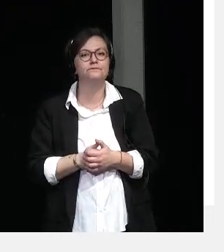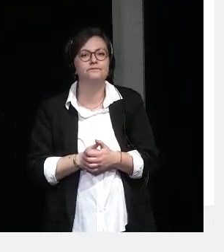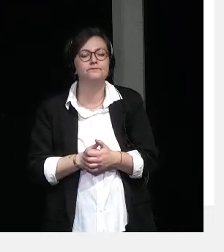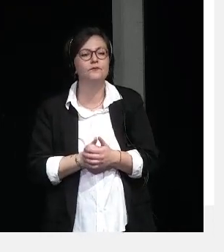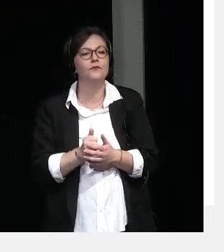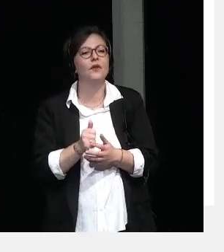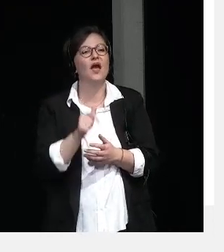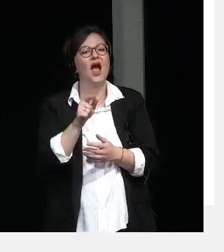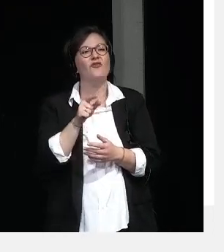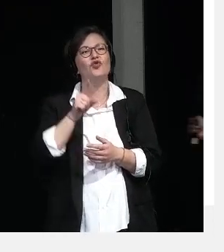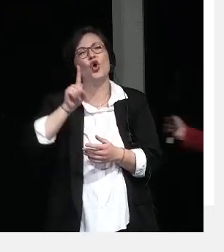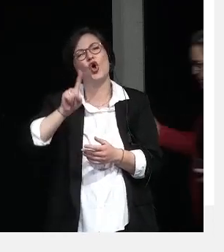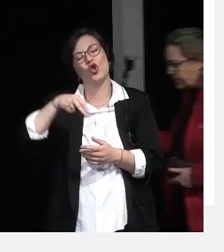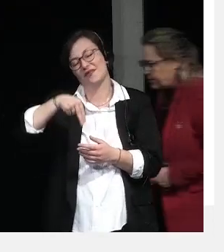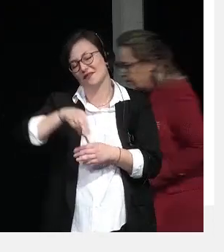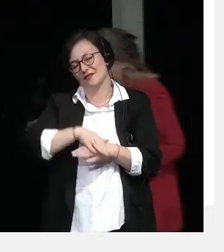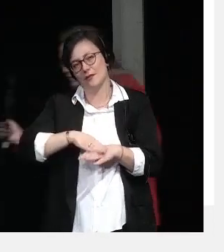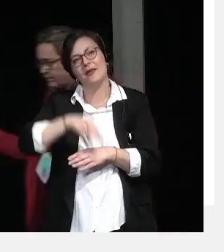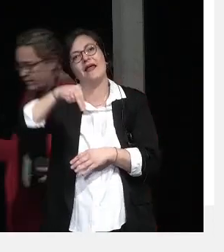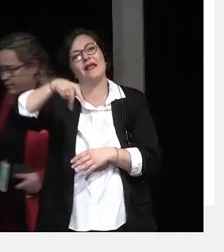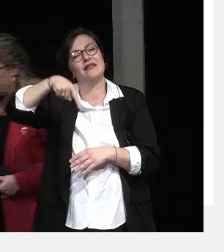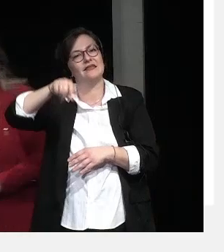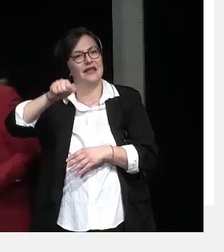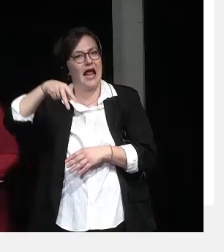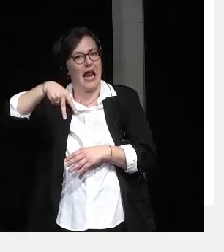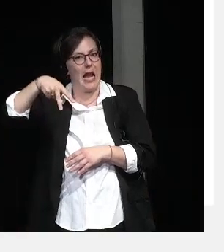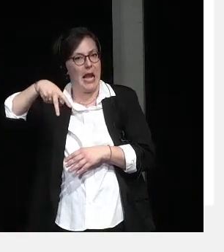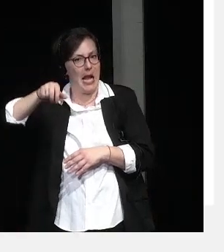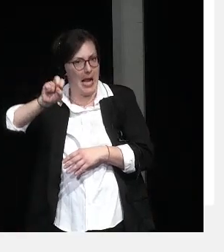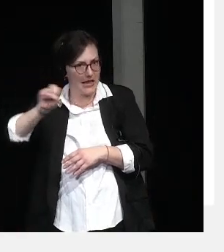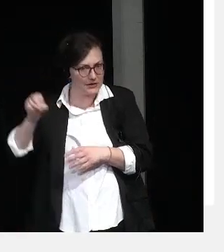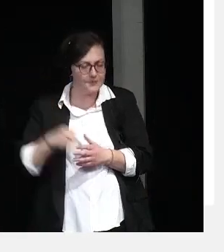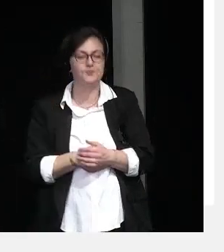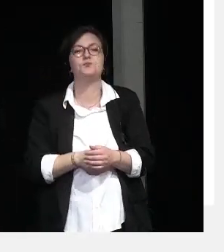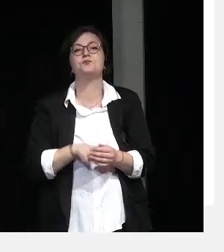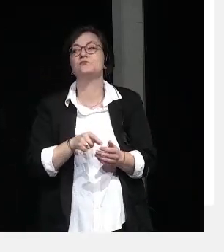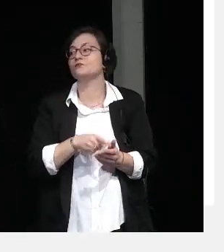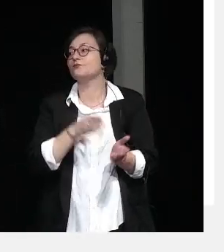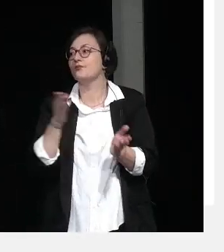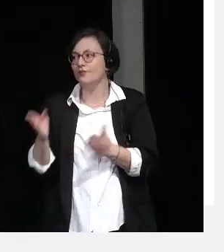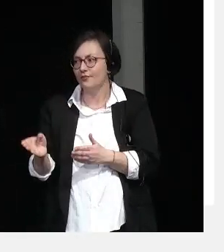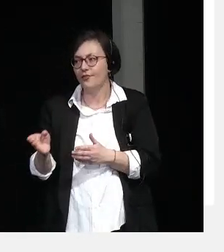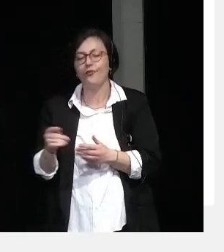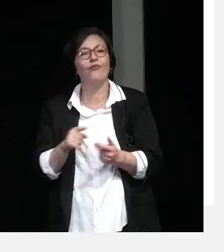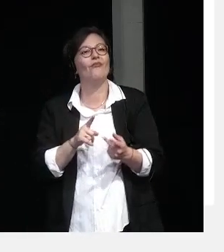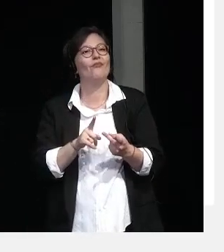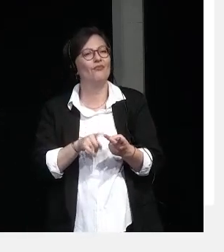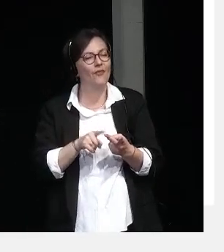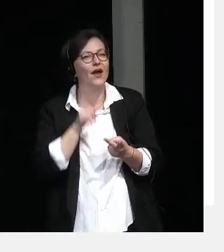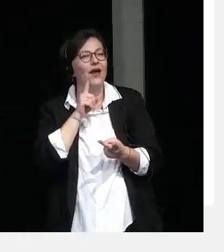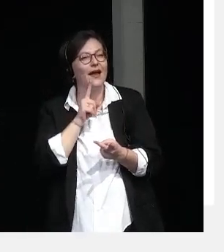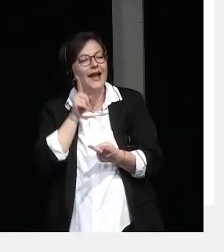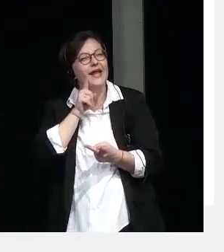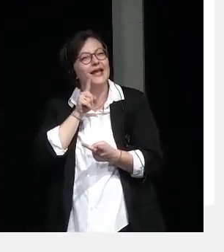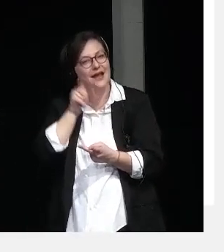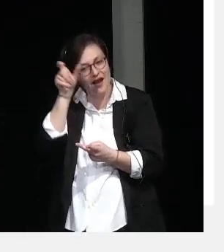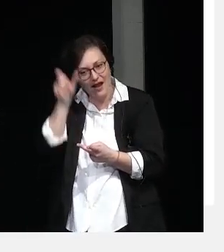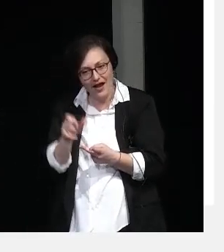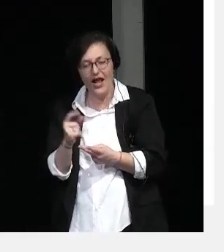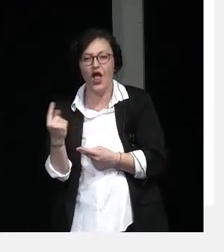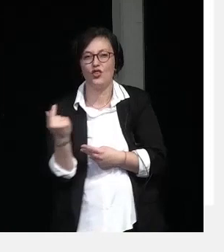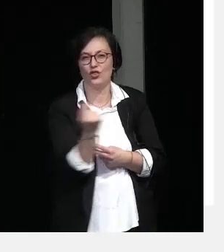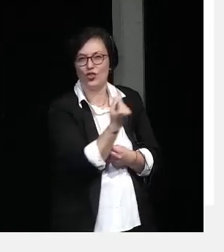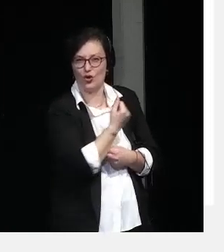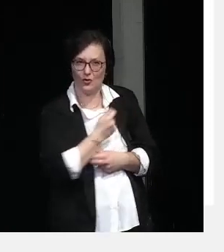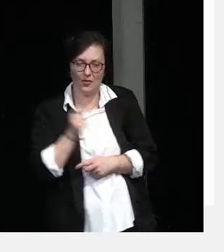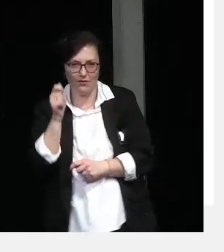Same World, and she's a disability counselor. And Roxanne Giampapa, who's a head of school at Pinewood